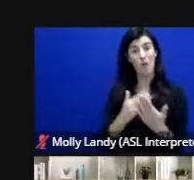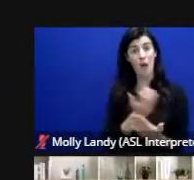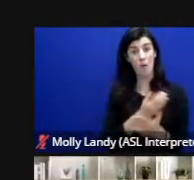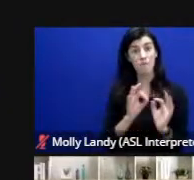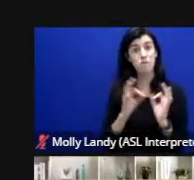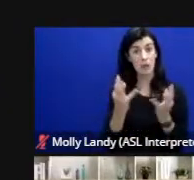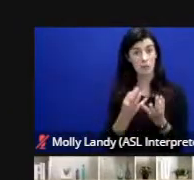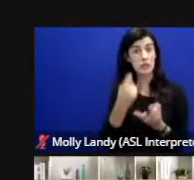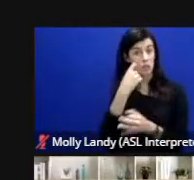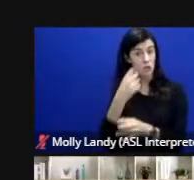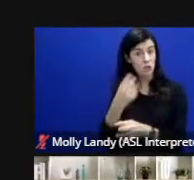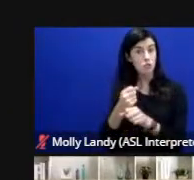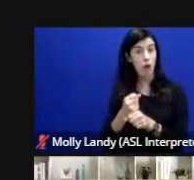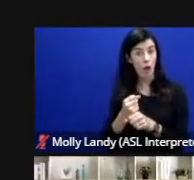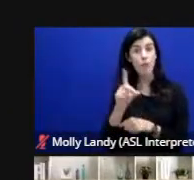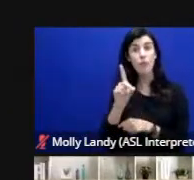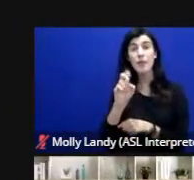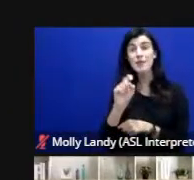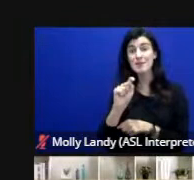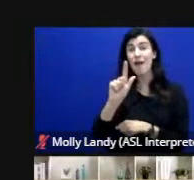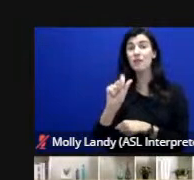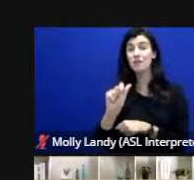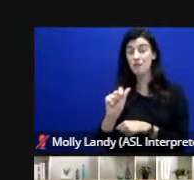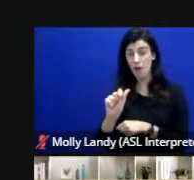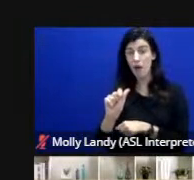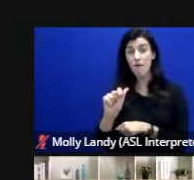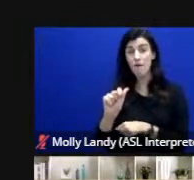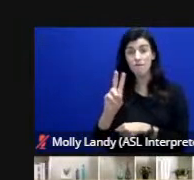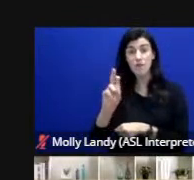variant from someone that had the